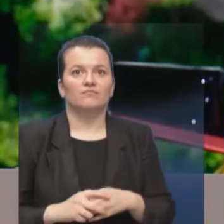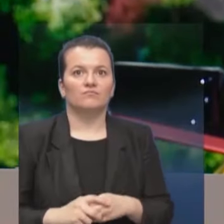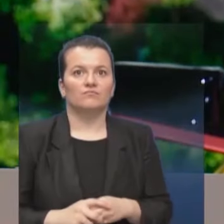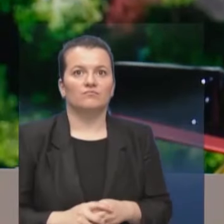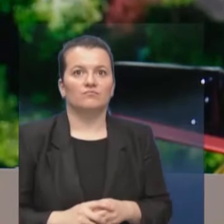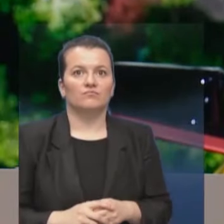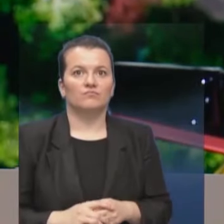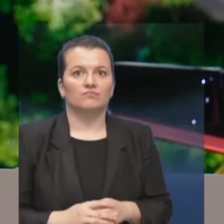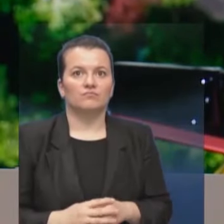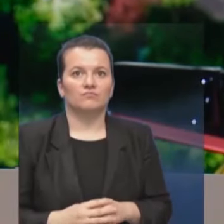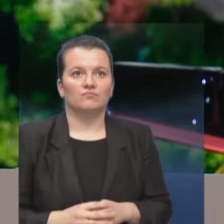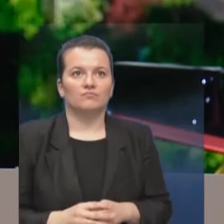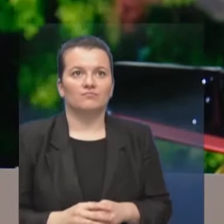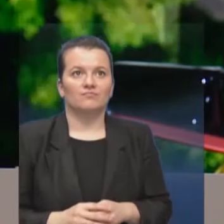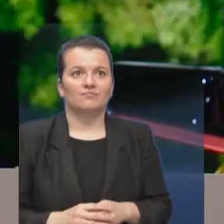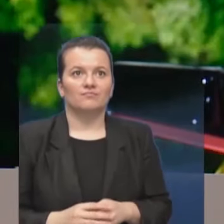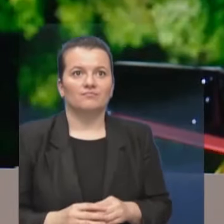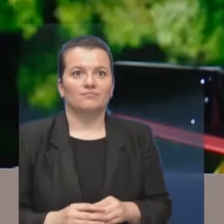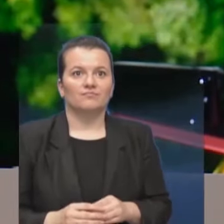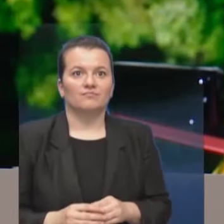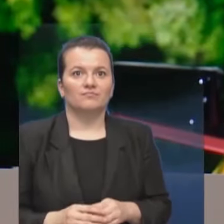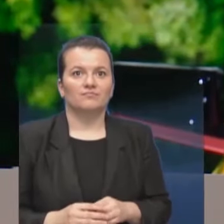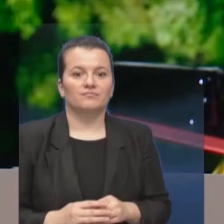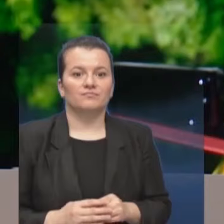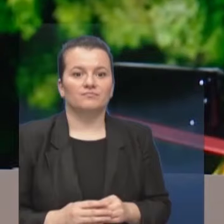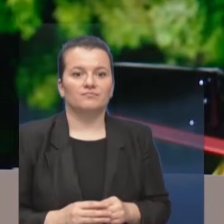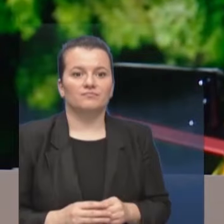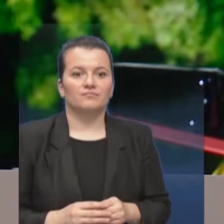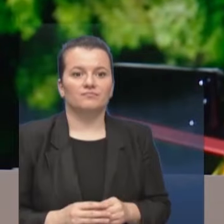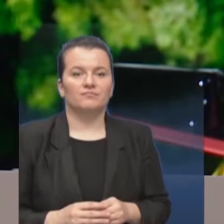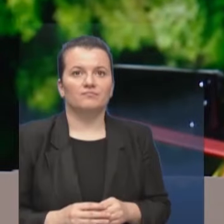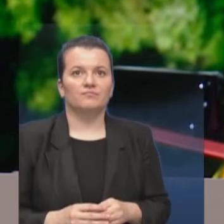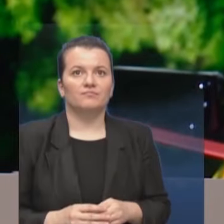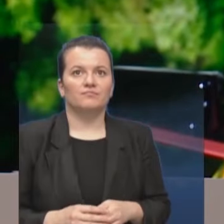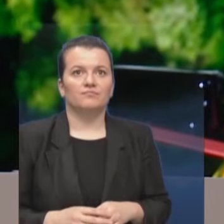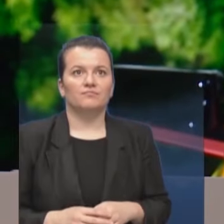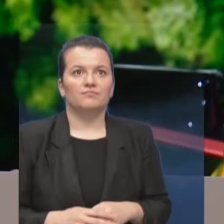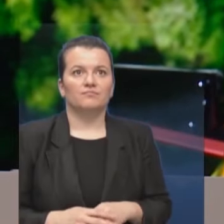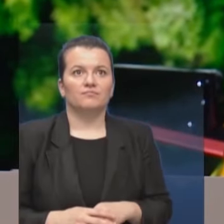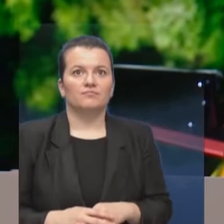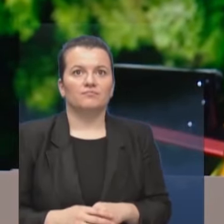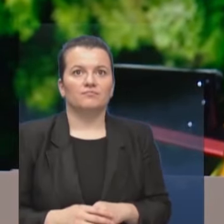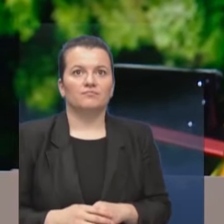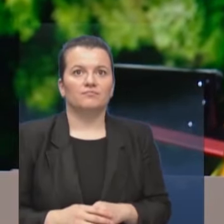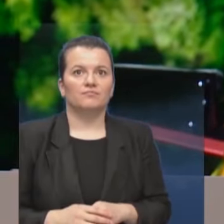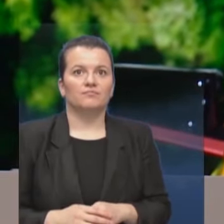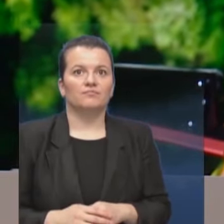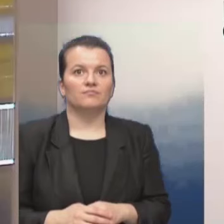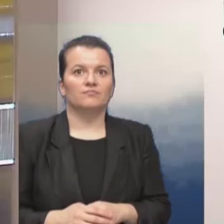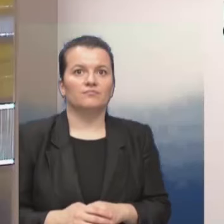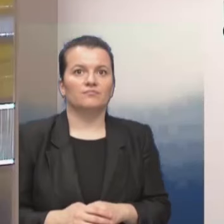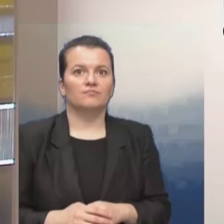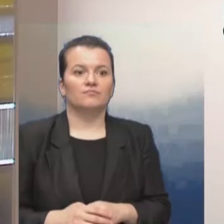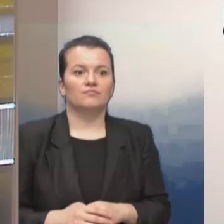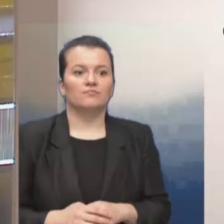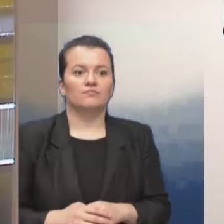where manufacturing was slowing down, now we are turning this into a major plant for electric cars. Now, that's for the plants, but for